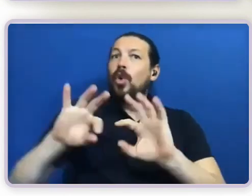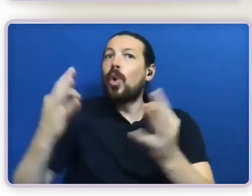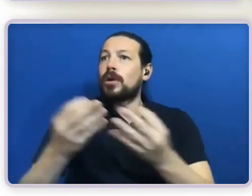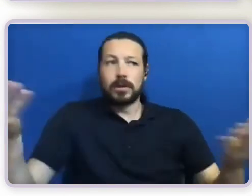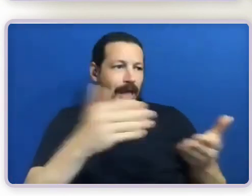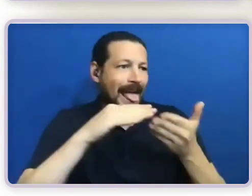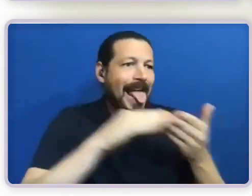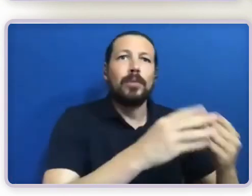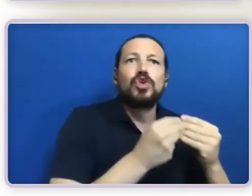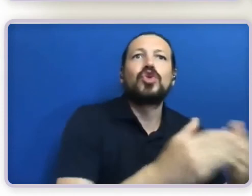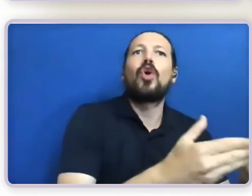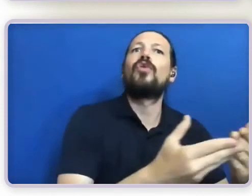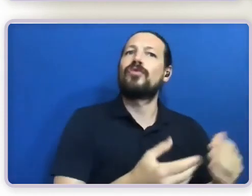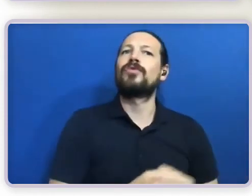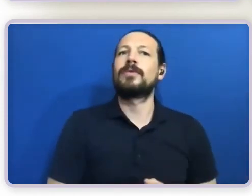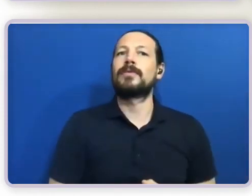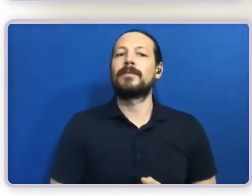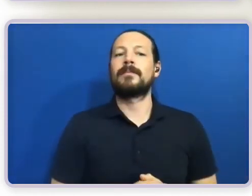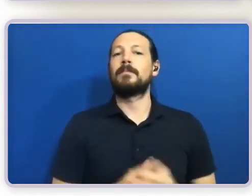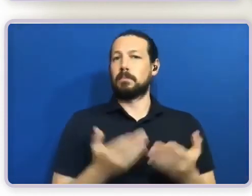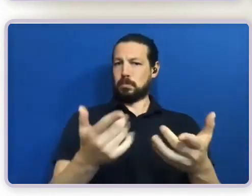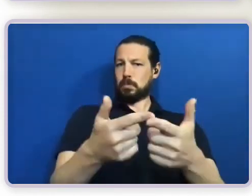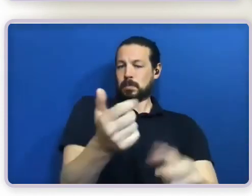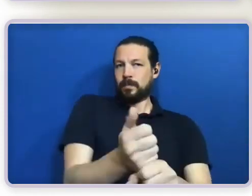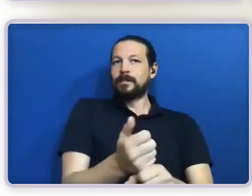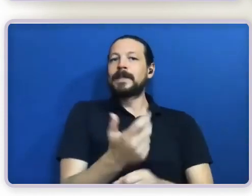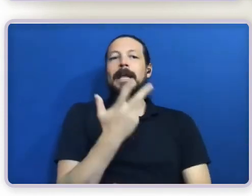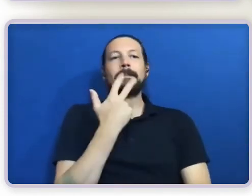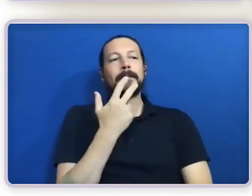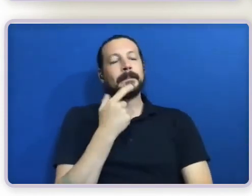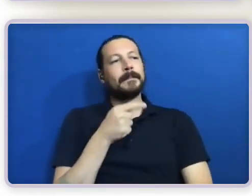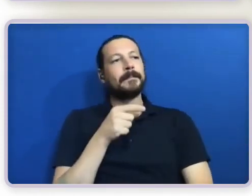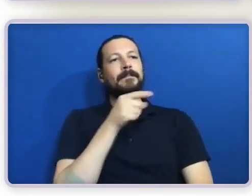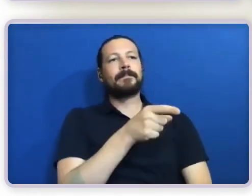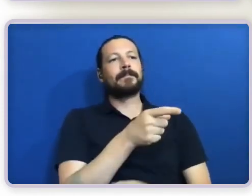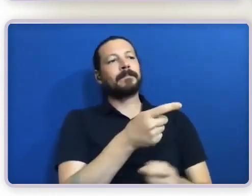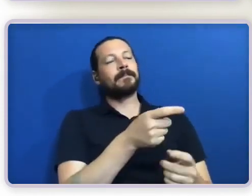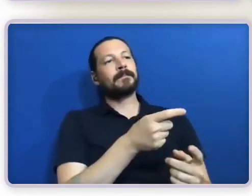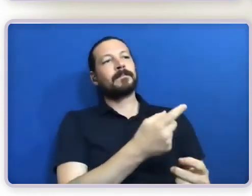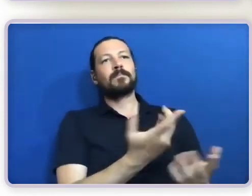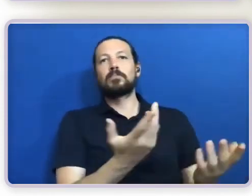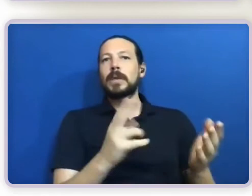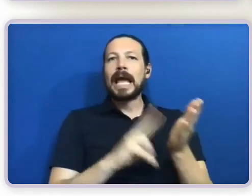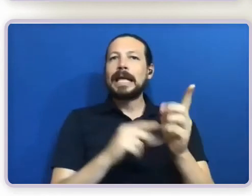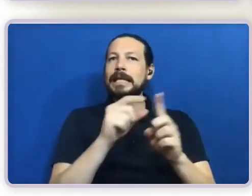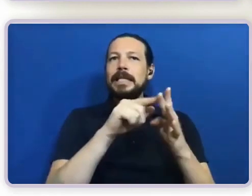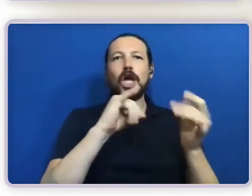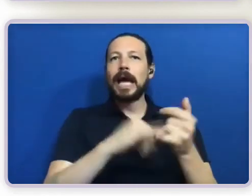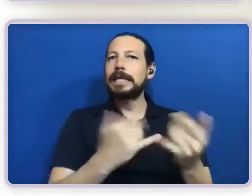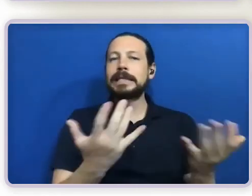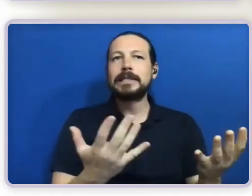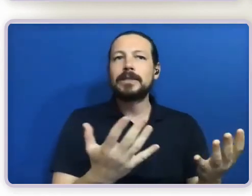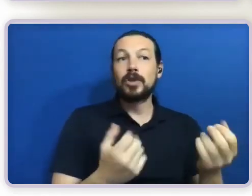For example, if someone has had a problem with an NDIS support worker,